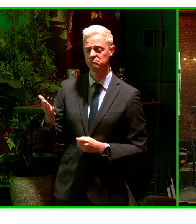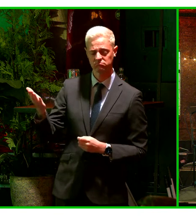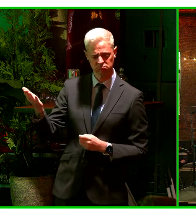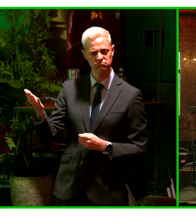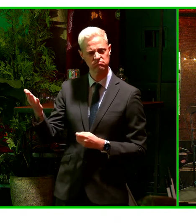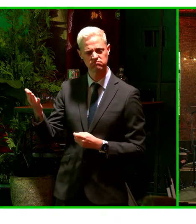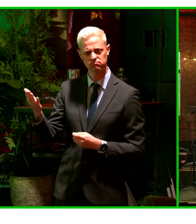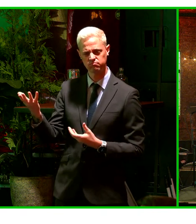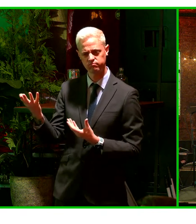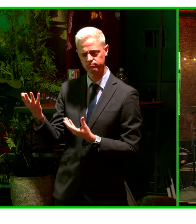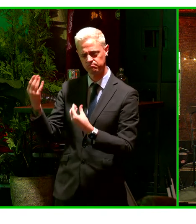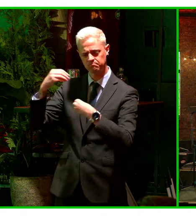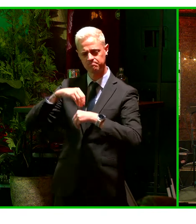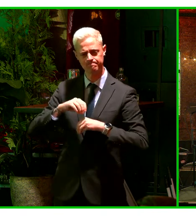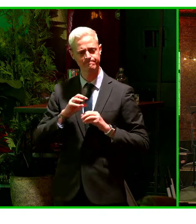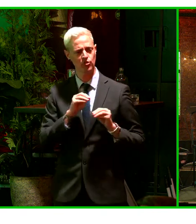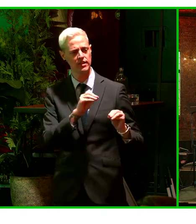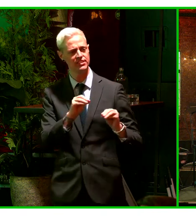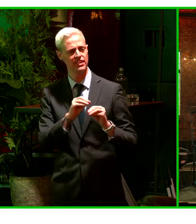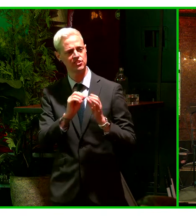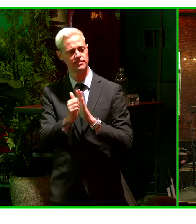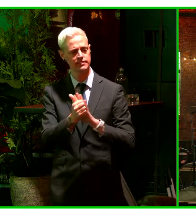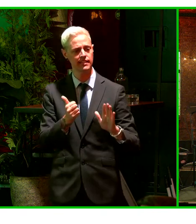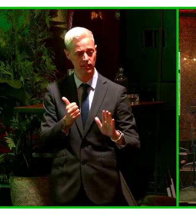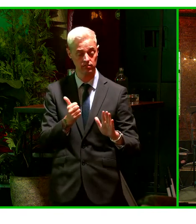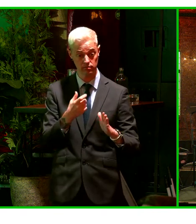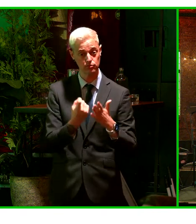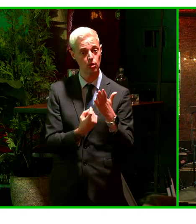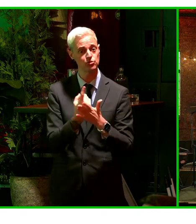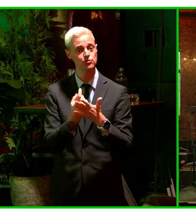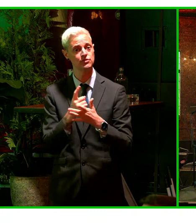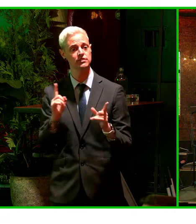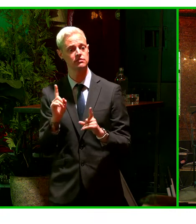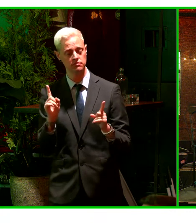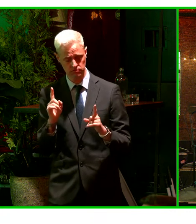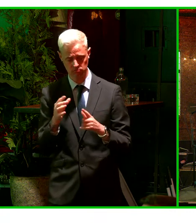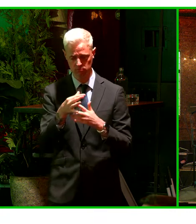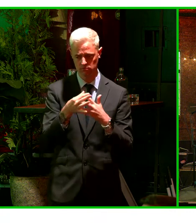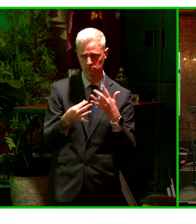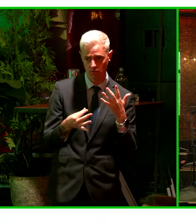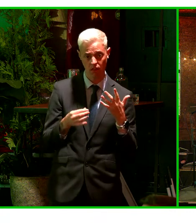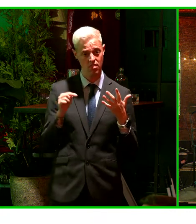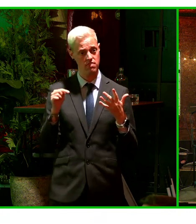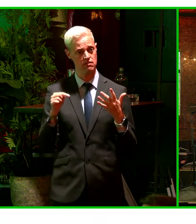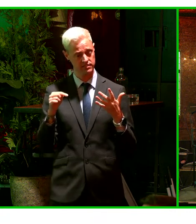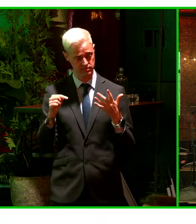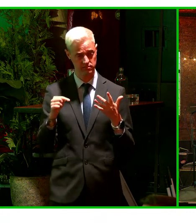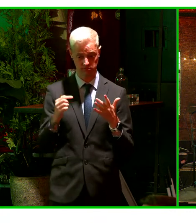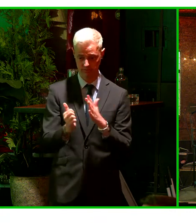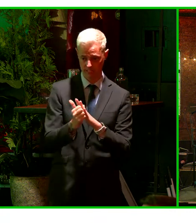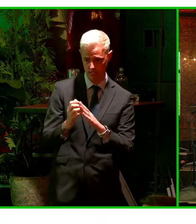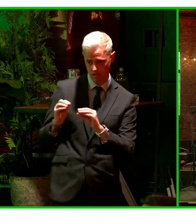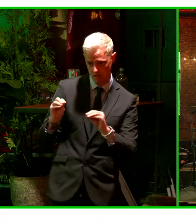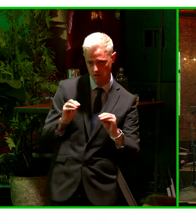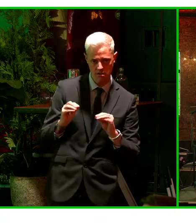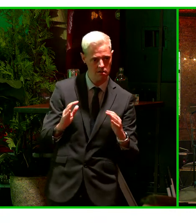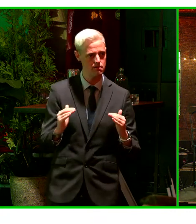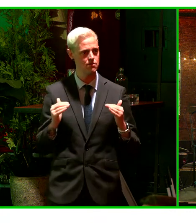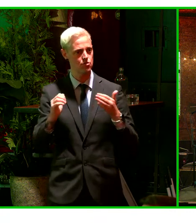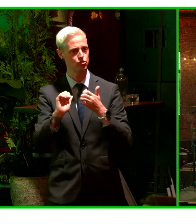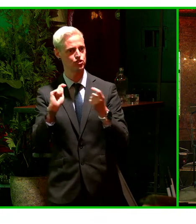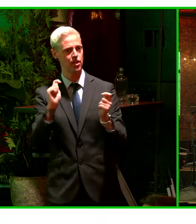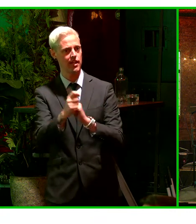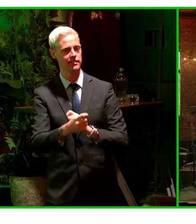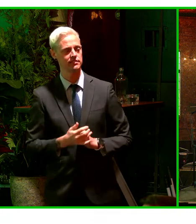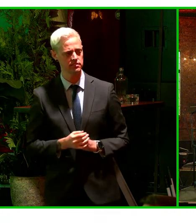skills, there's something about inspiring people about the opportunity as well. That's the thing that will help make the change. So we had a session